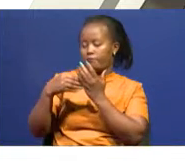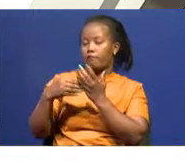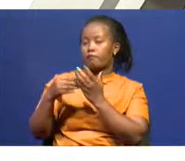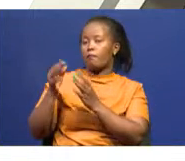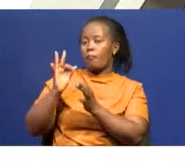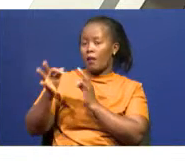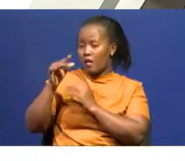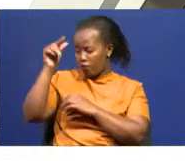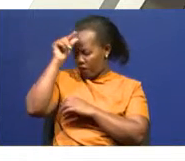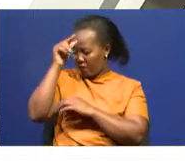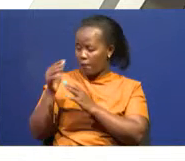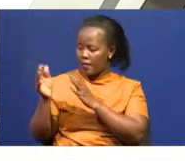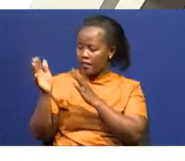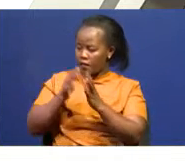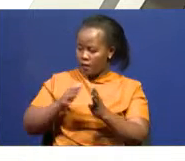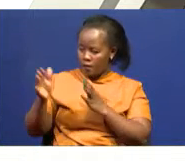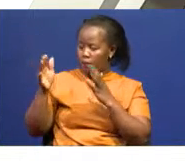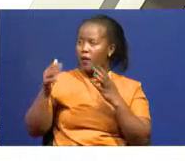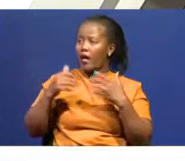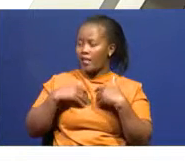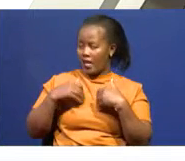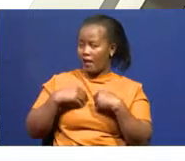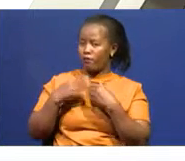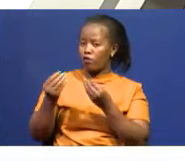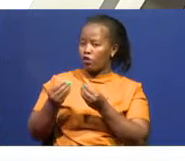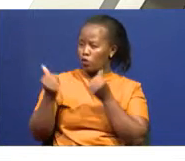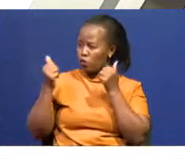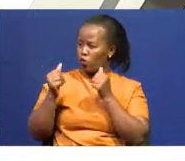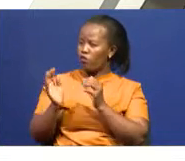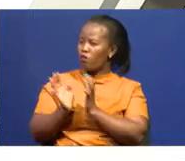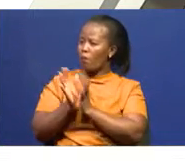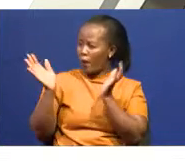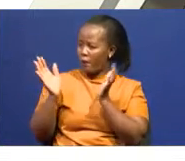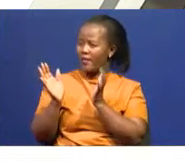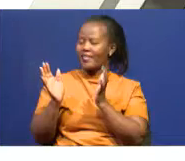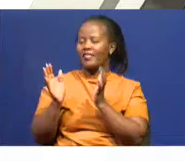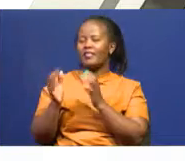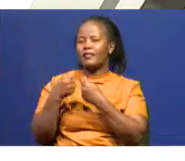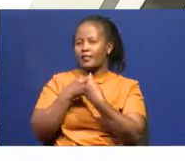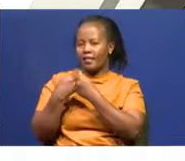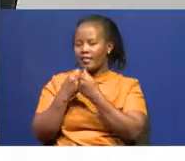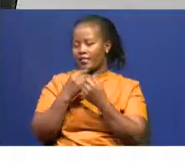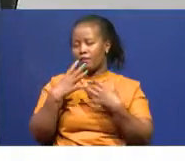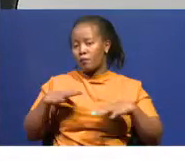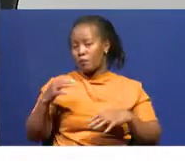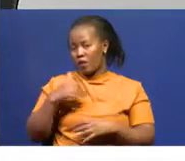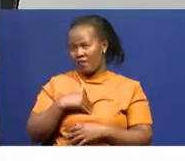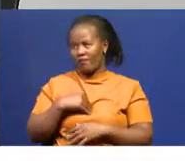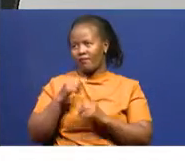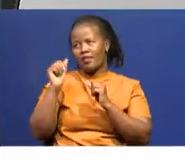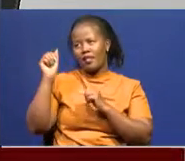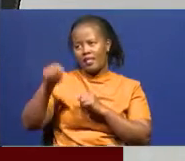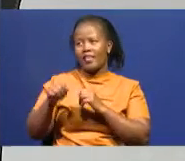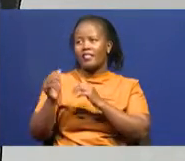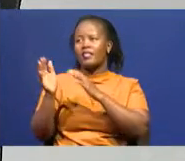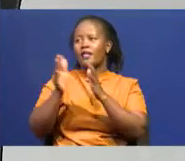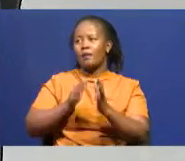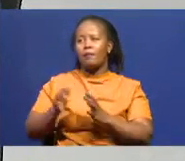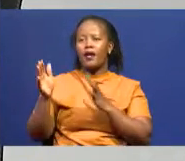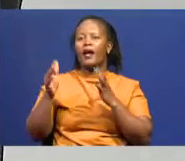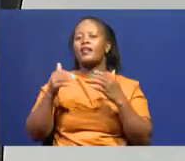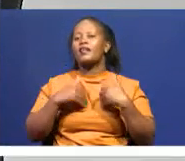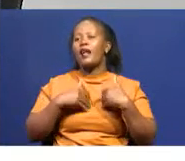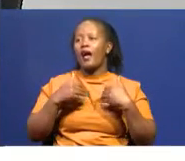to tackle this public health concern that's cancer, yes, we do have a plan. Mm-hmm. And the plan is well highlighted through the National Cancer